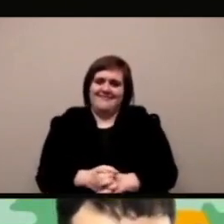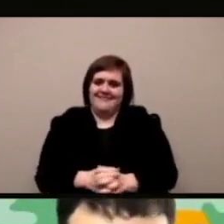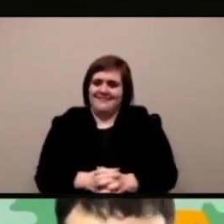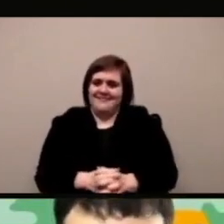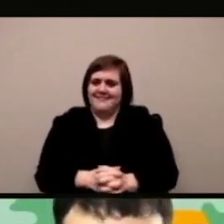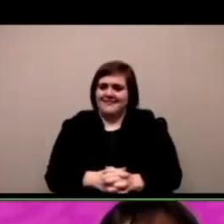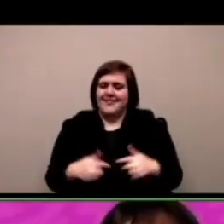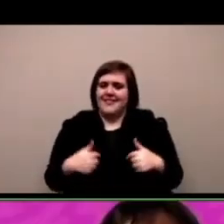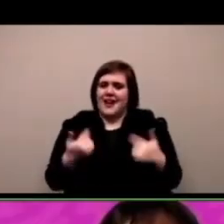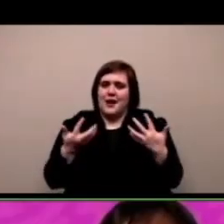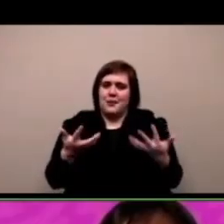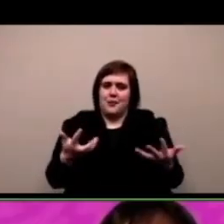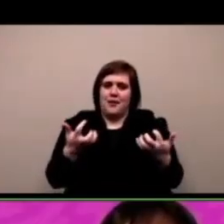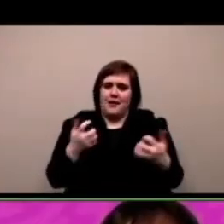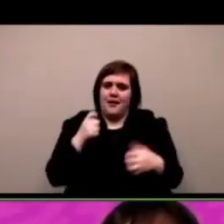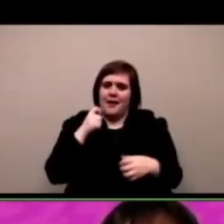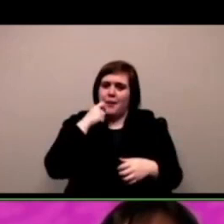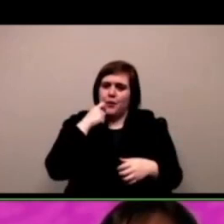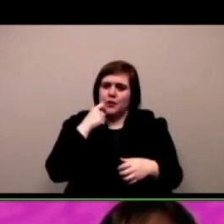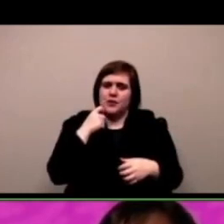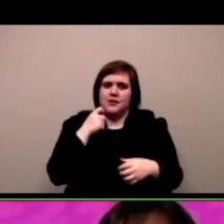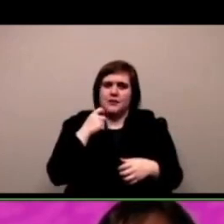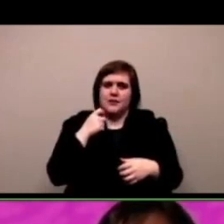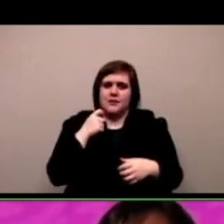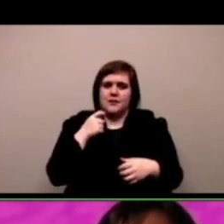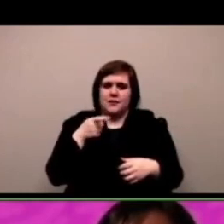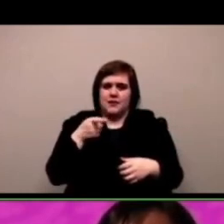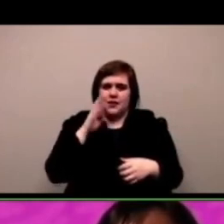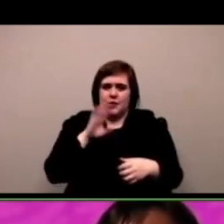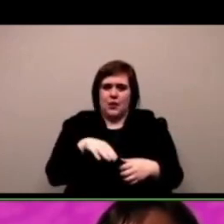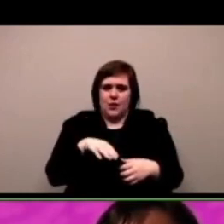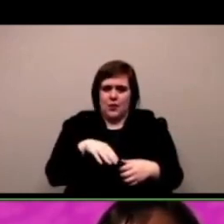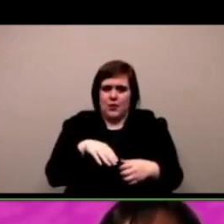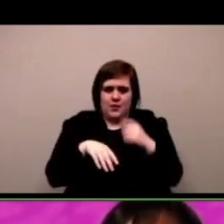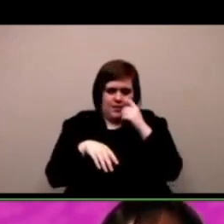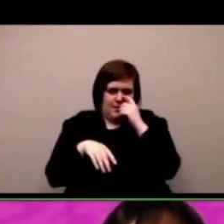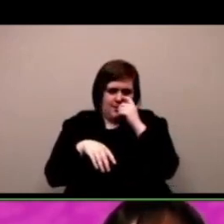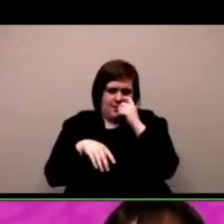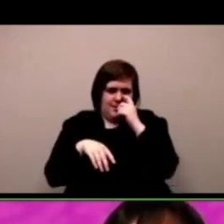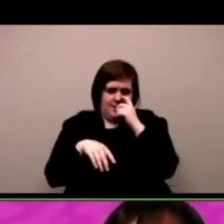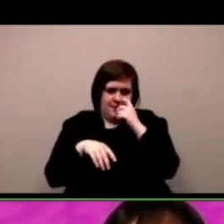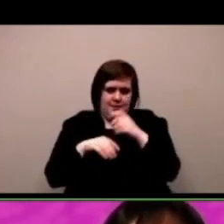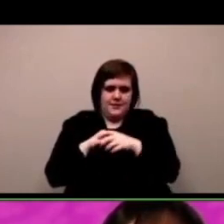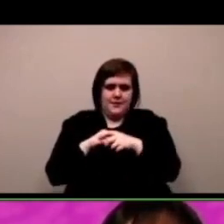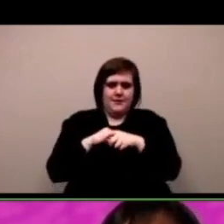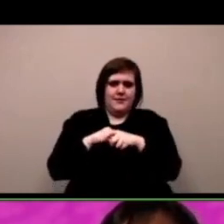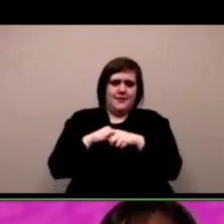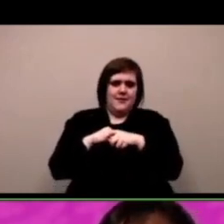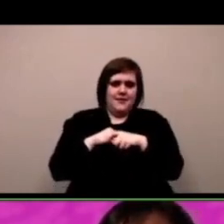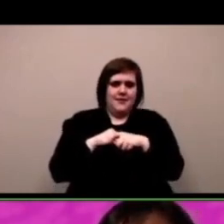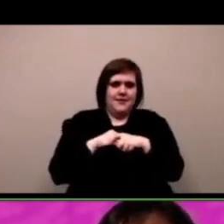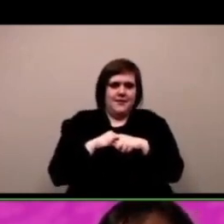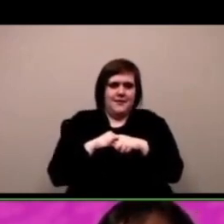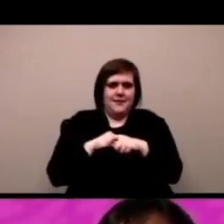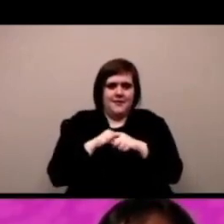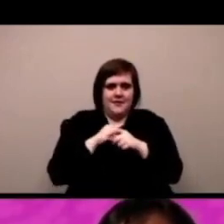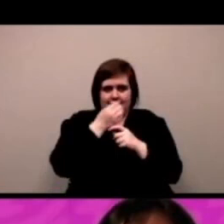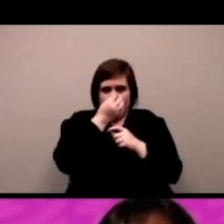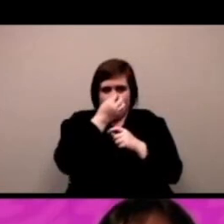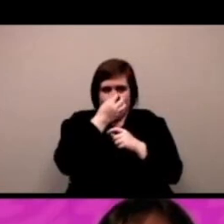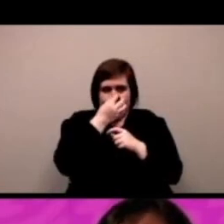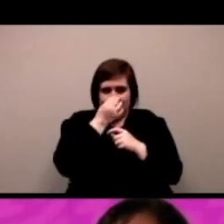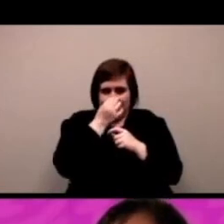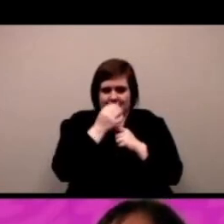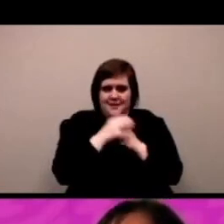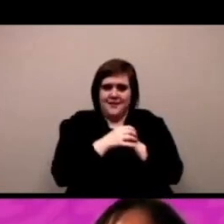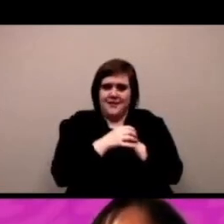I want the apples to, be able to move around a little bit more. So I'm gonna. Oh yeah, so when you